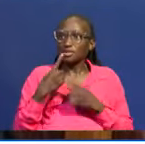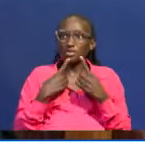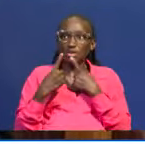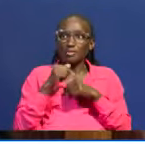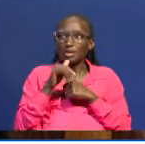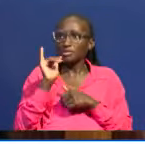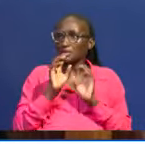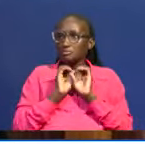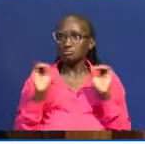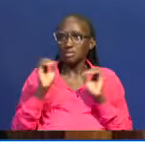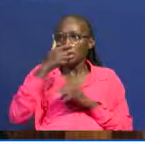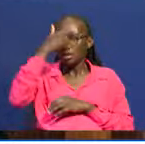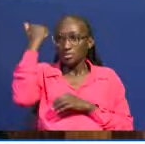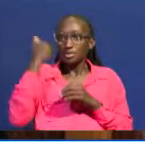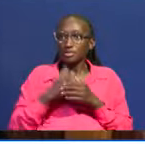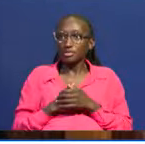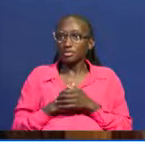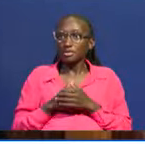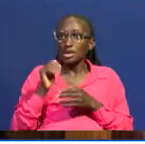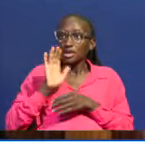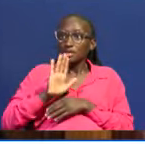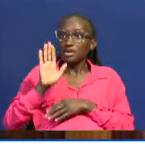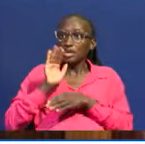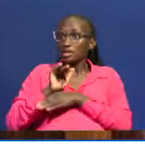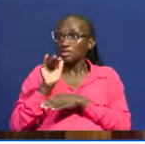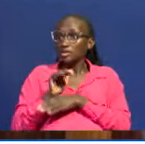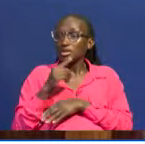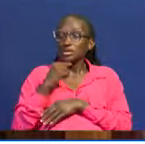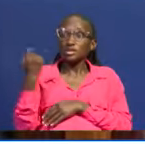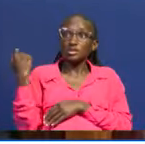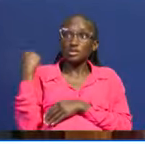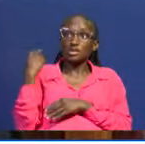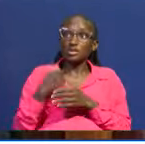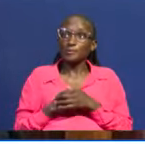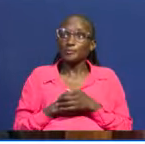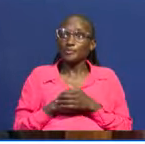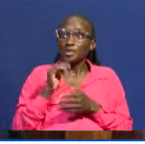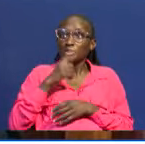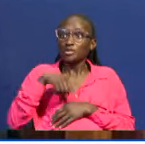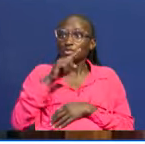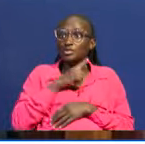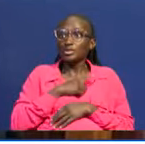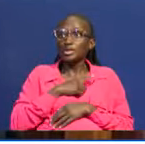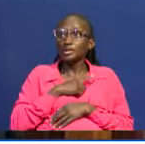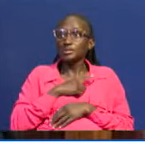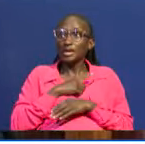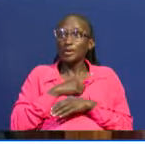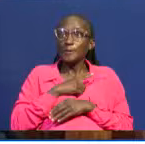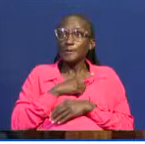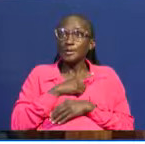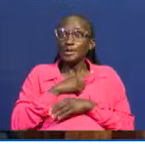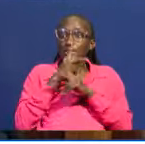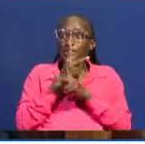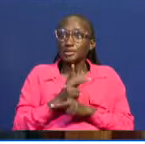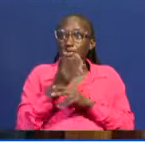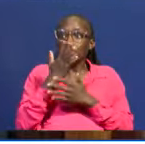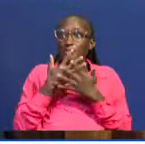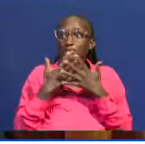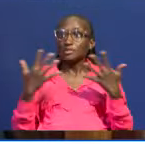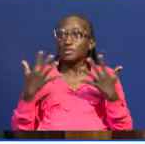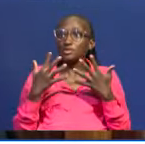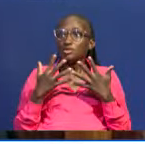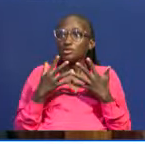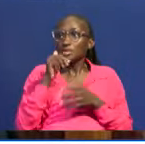because there are requests also, as I said yesterday, that we keep certain matters that come to our knowledge